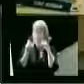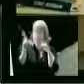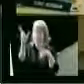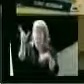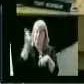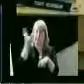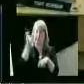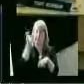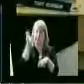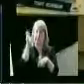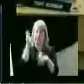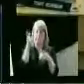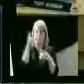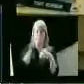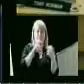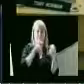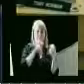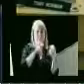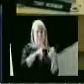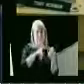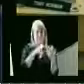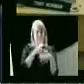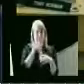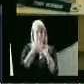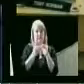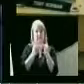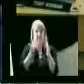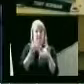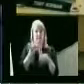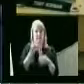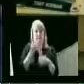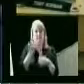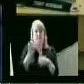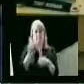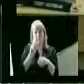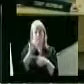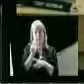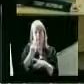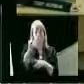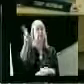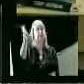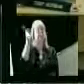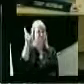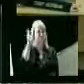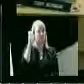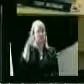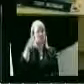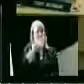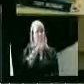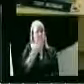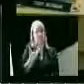intimately, and certainly the citizens of Knox County need to hear it.